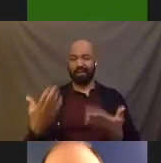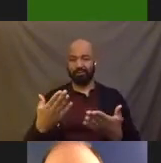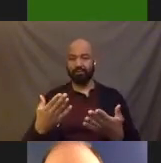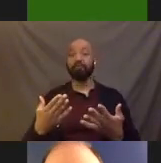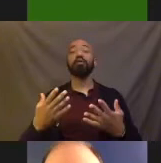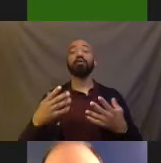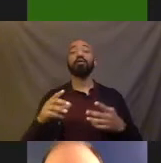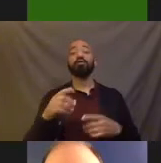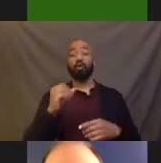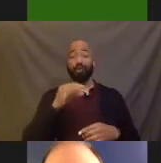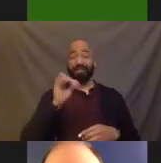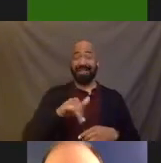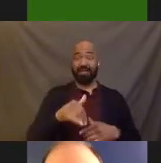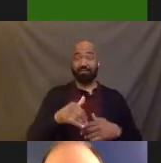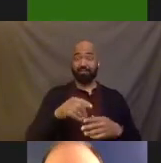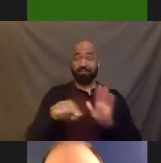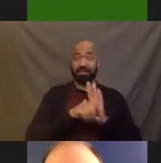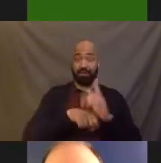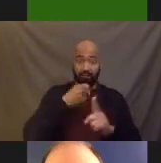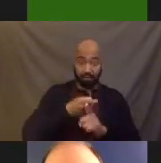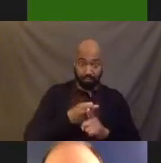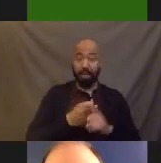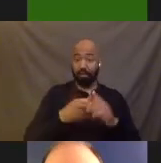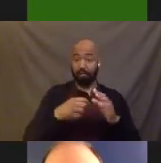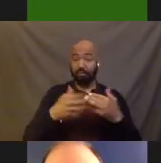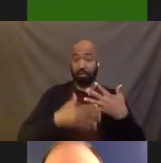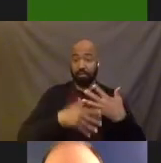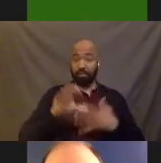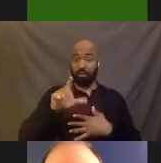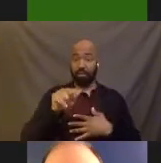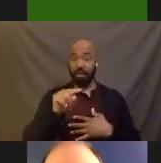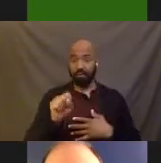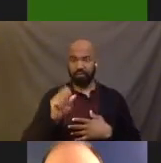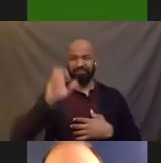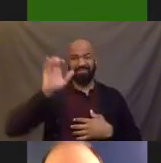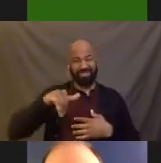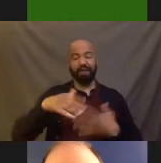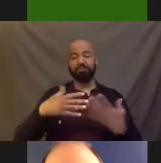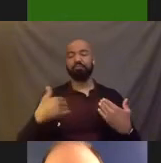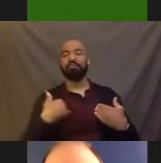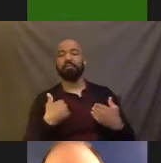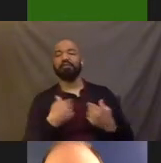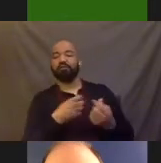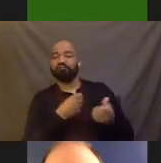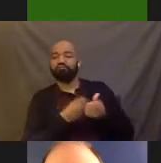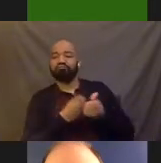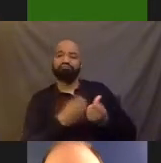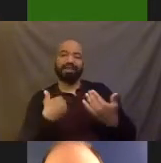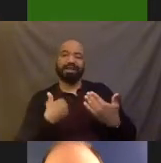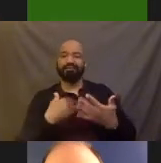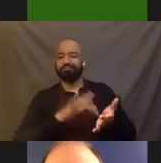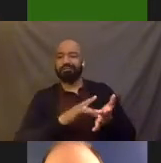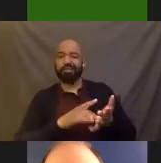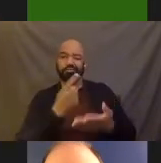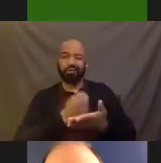to this blood clot situation. What were those symptoms that the people affected experienced? It was that severe